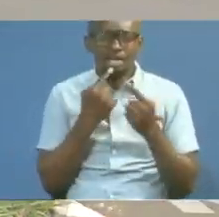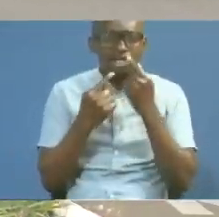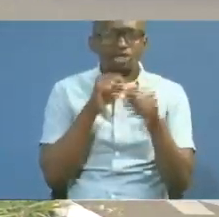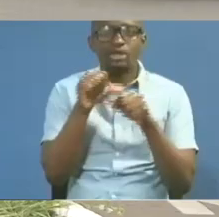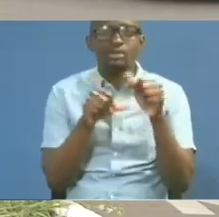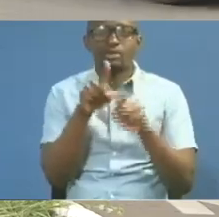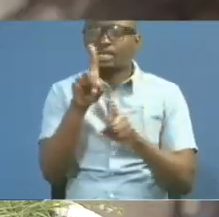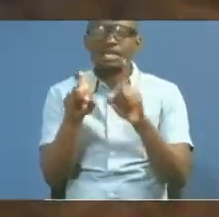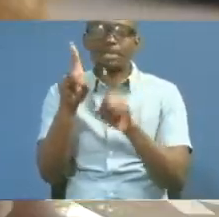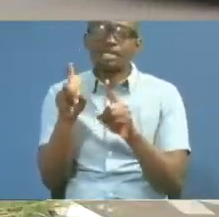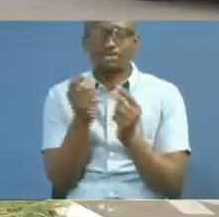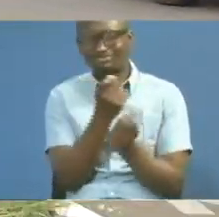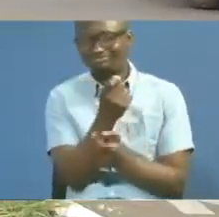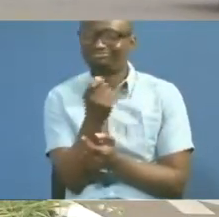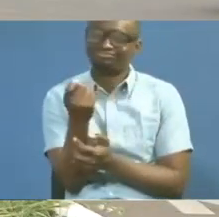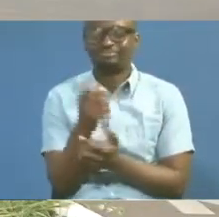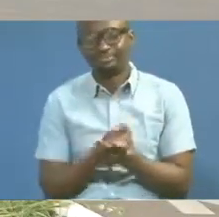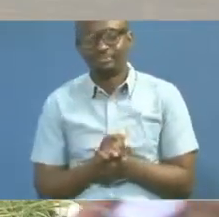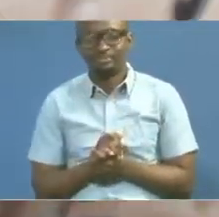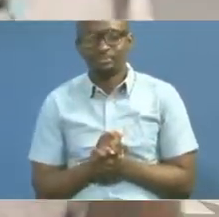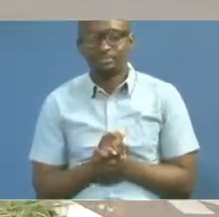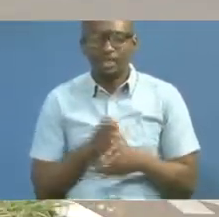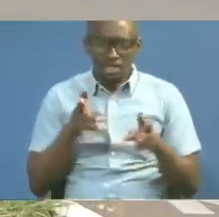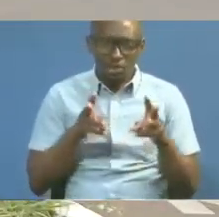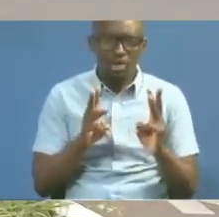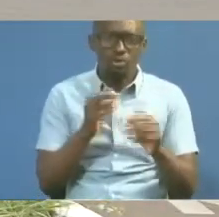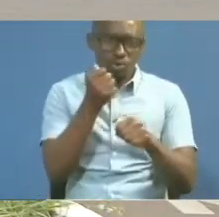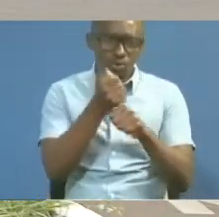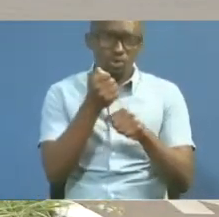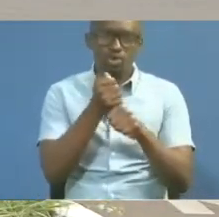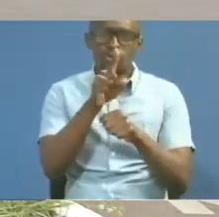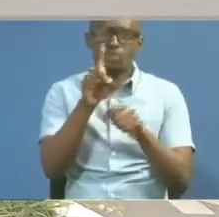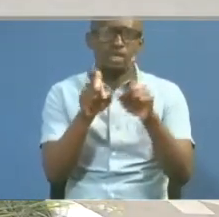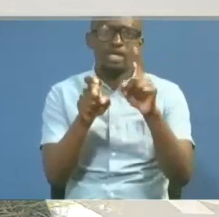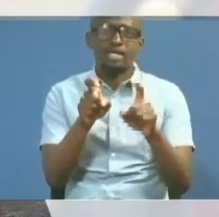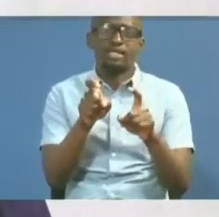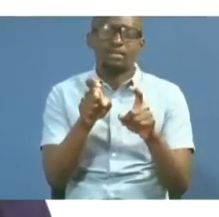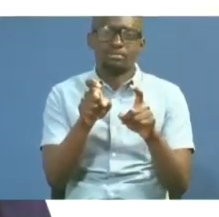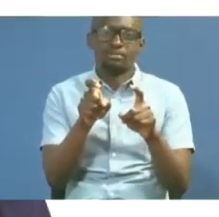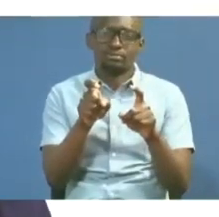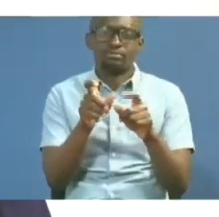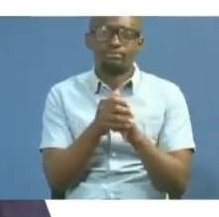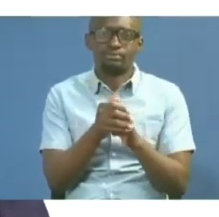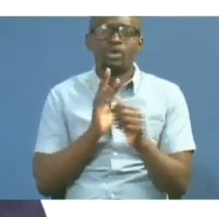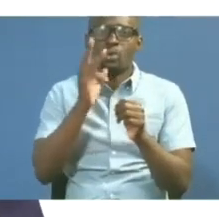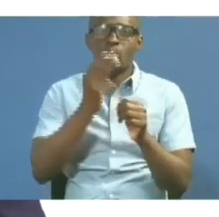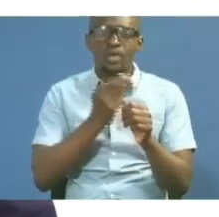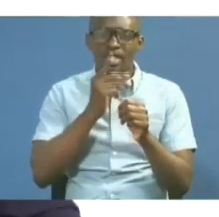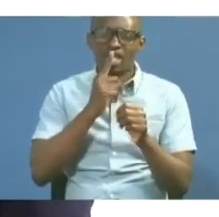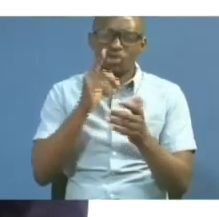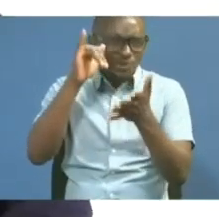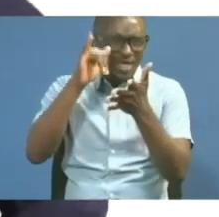I would like to talk a bit about examinations. The way we conduct our exams are